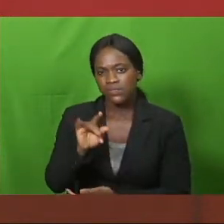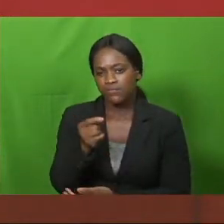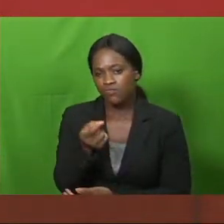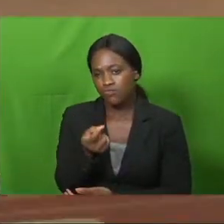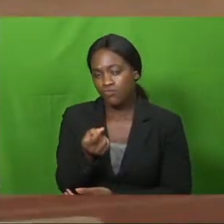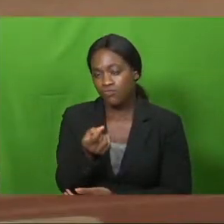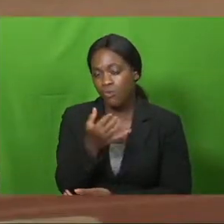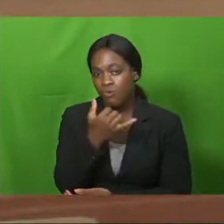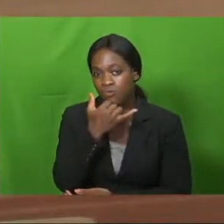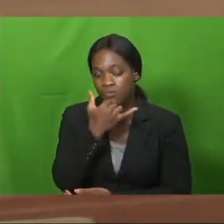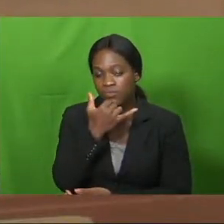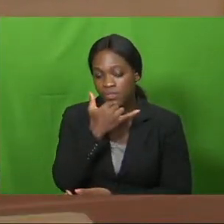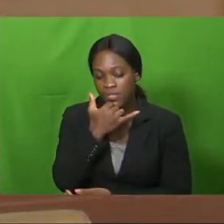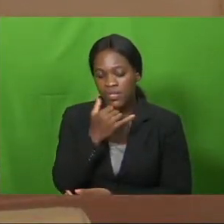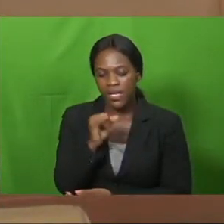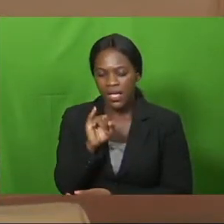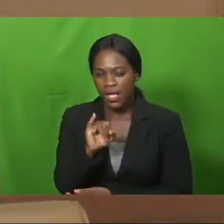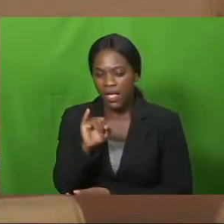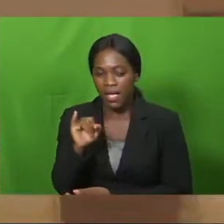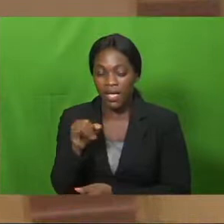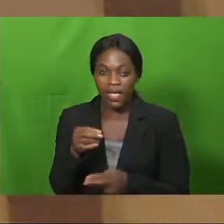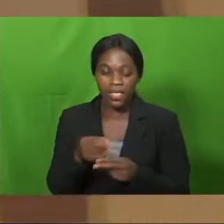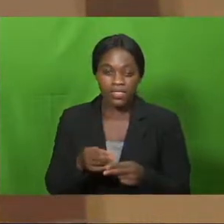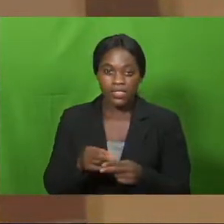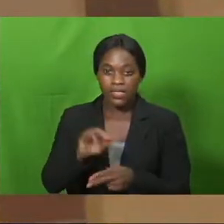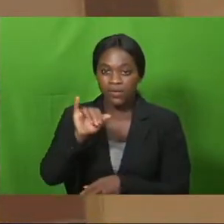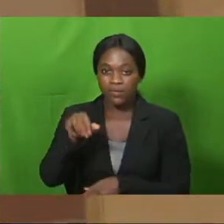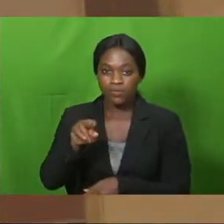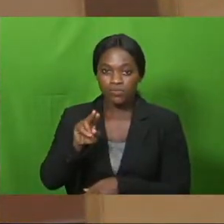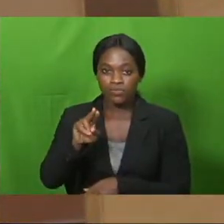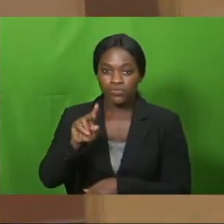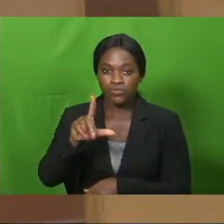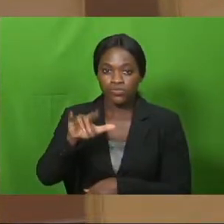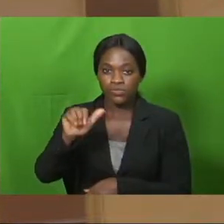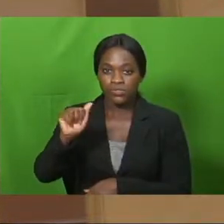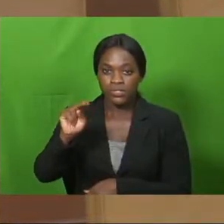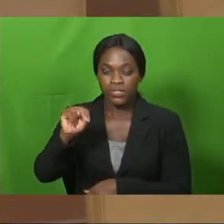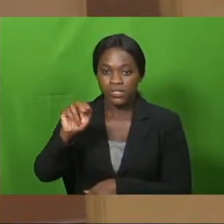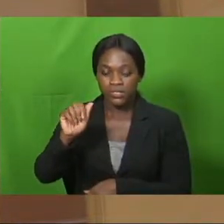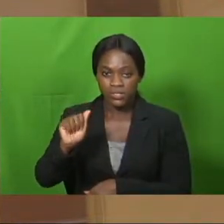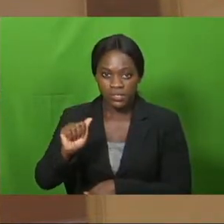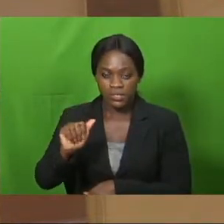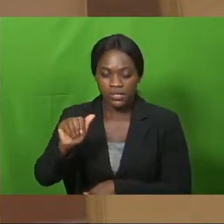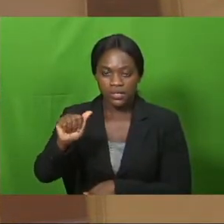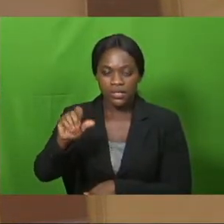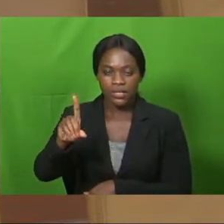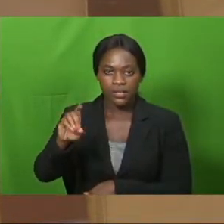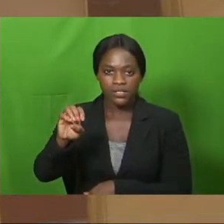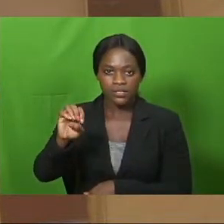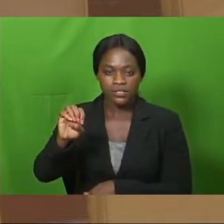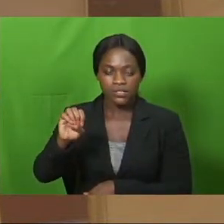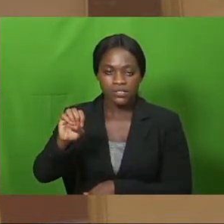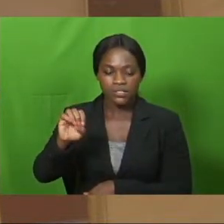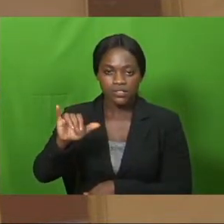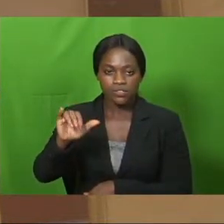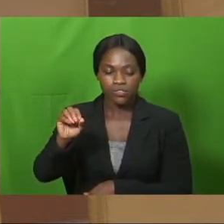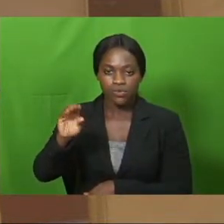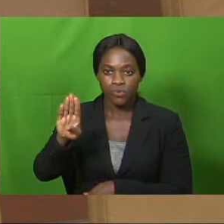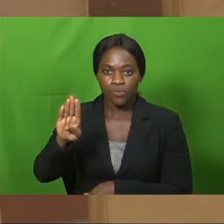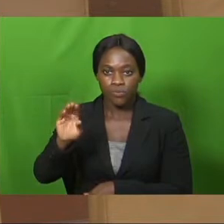numeral VI, Mrs. Juliana Aduyobo. So it's not Miss, but Mrs.